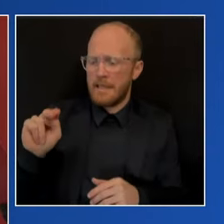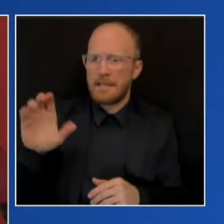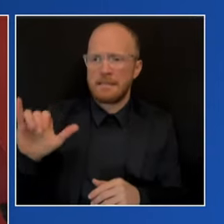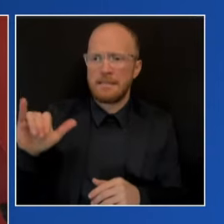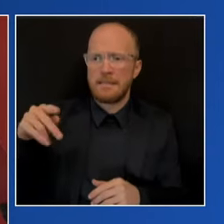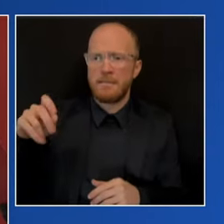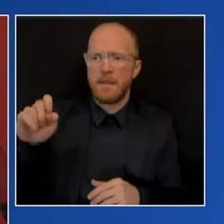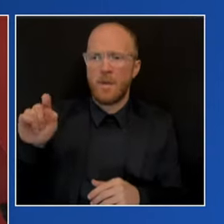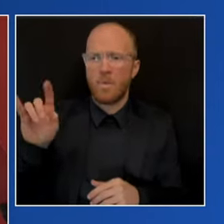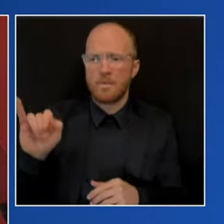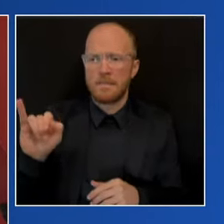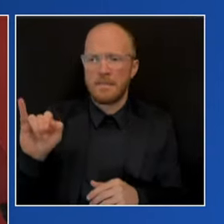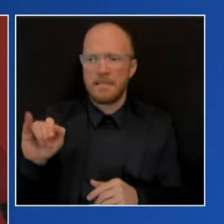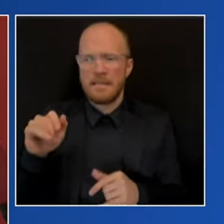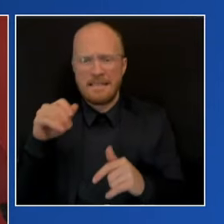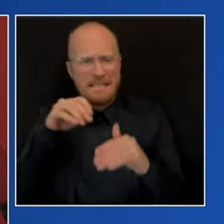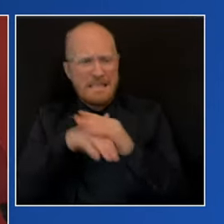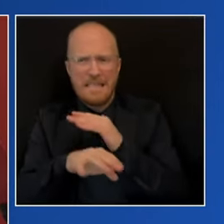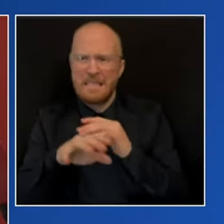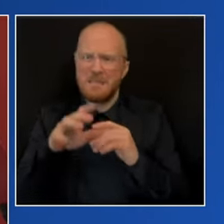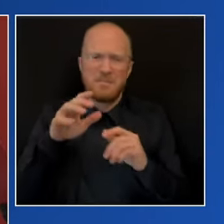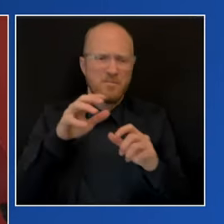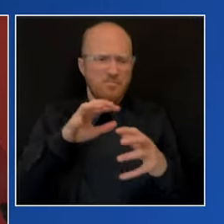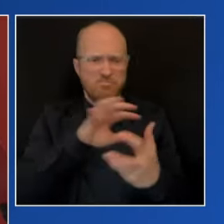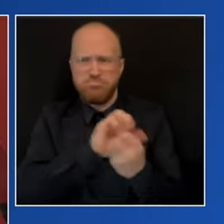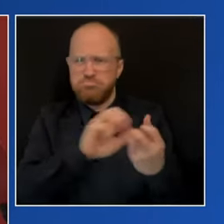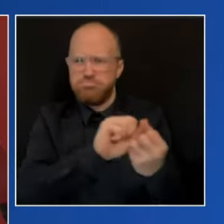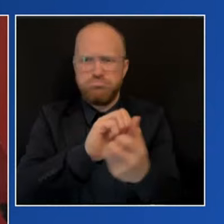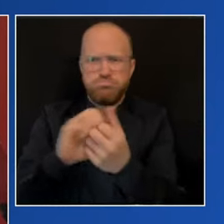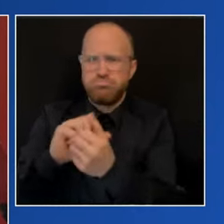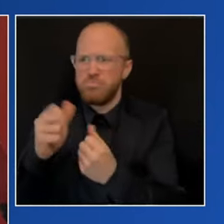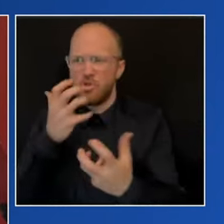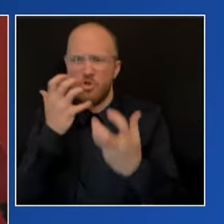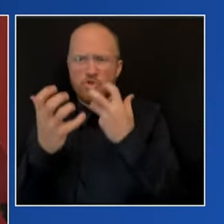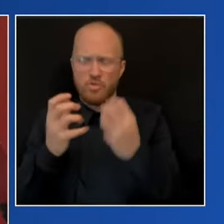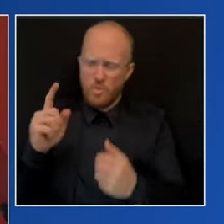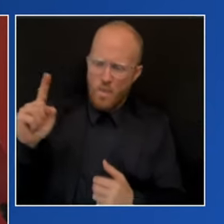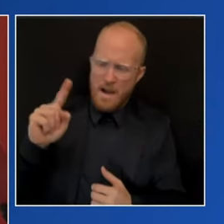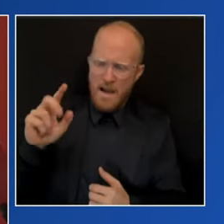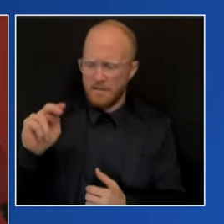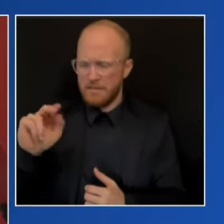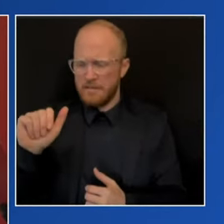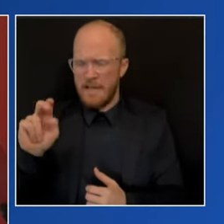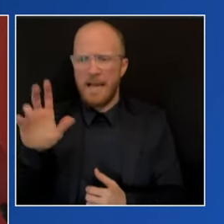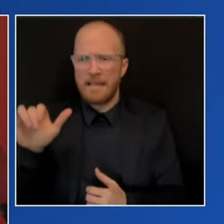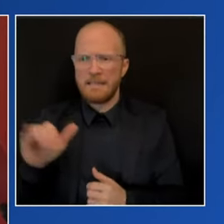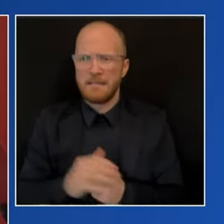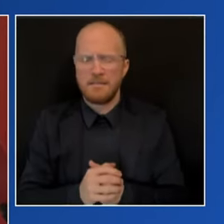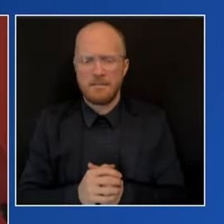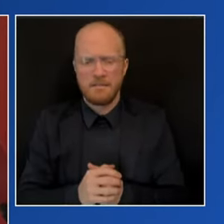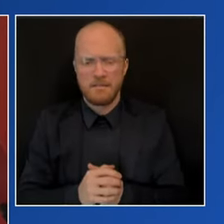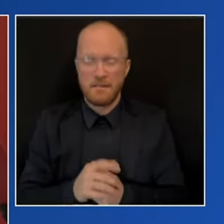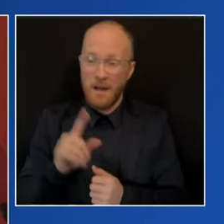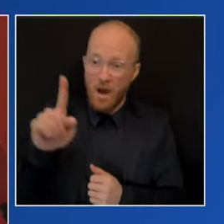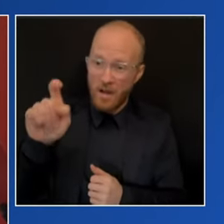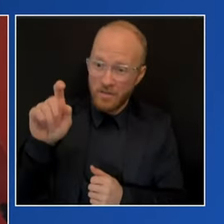as they marched through and smashed windows, "Where's Nancy?" Over 140 police officers were